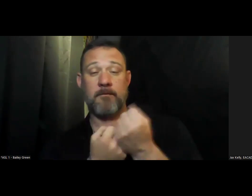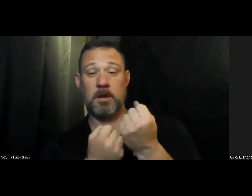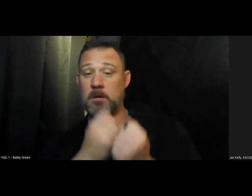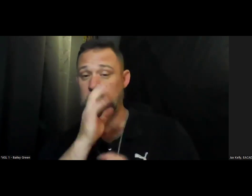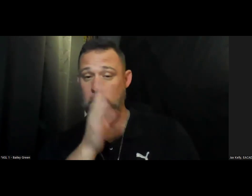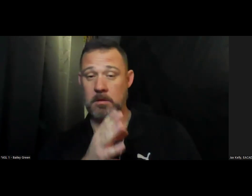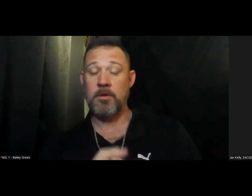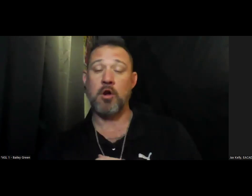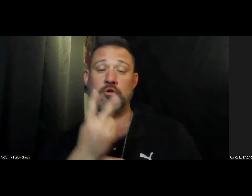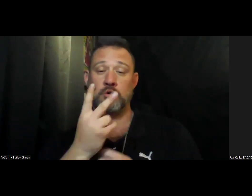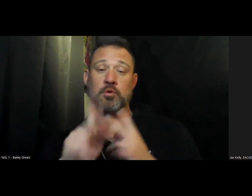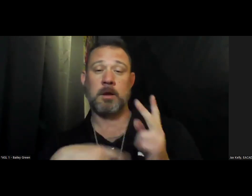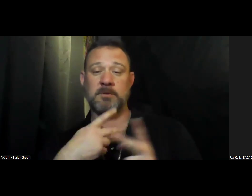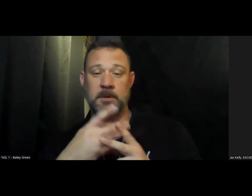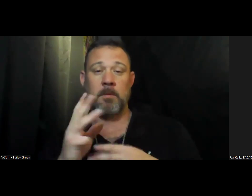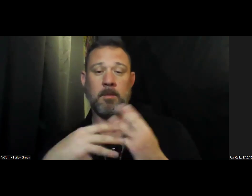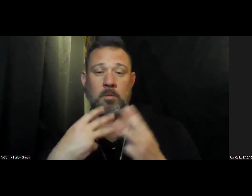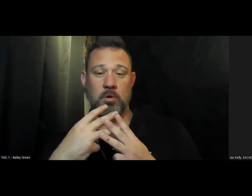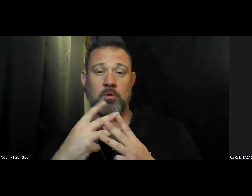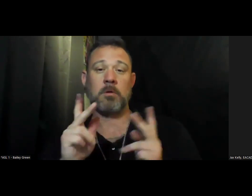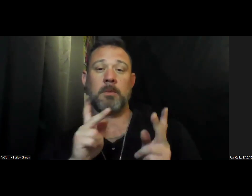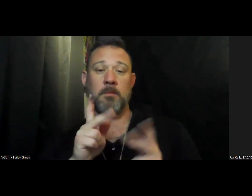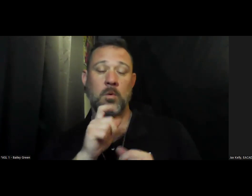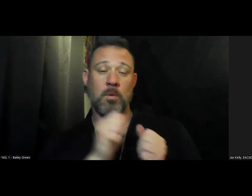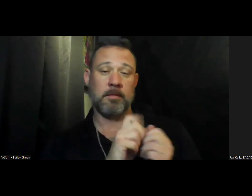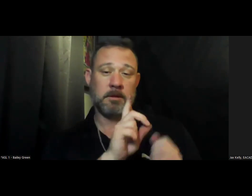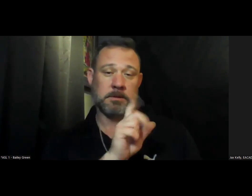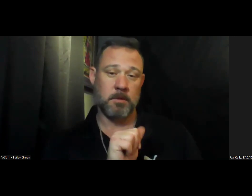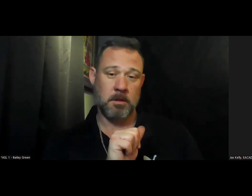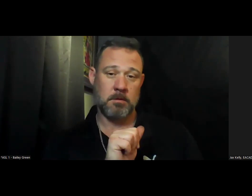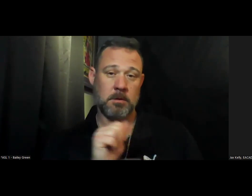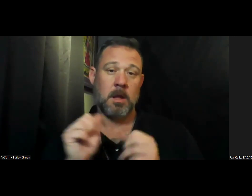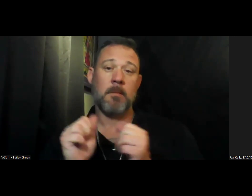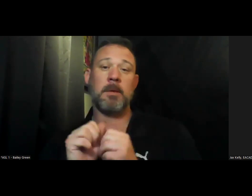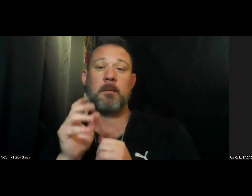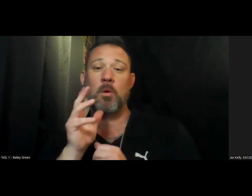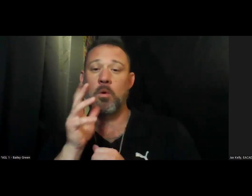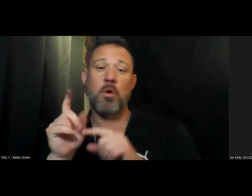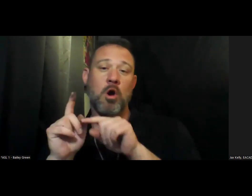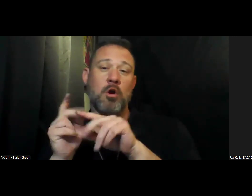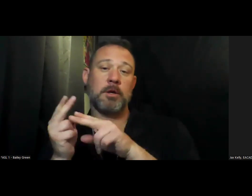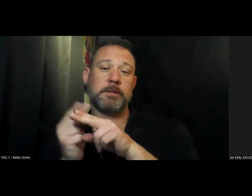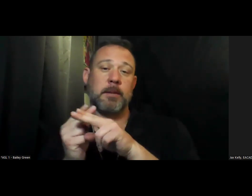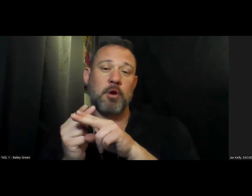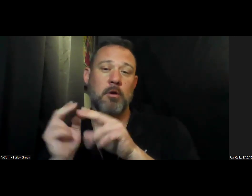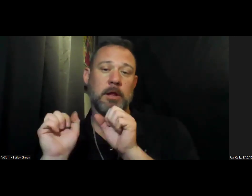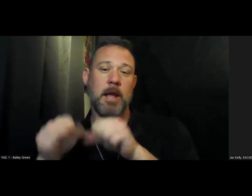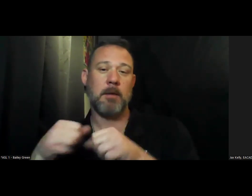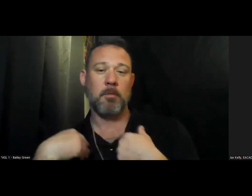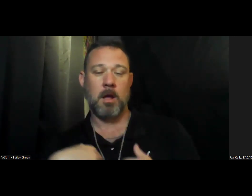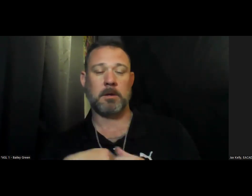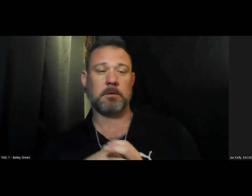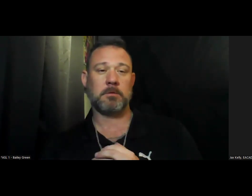there are two types of people in the world, people with disabilities and people who are temporarily